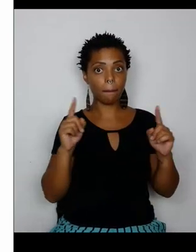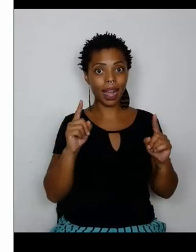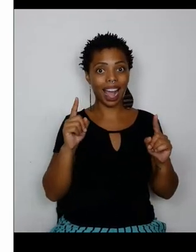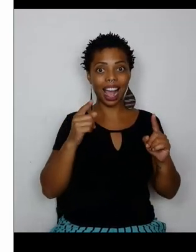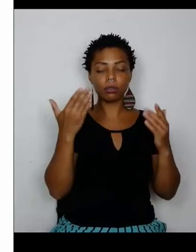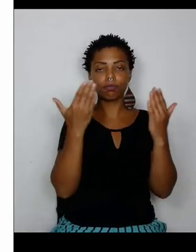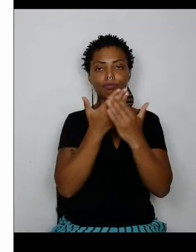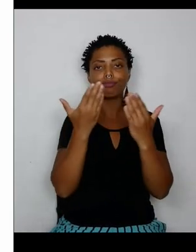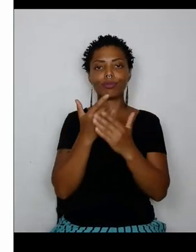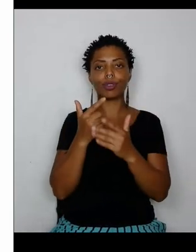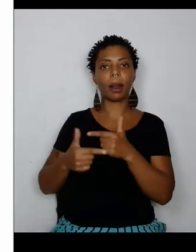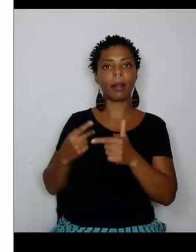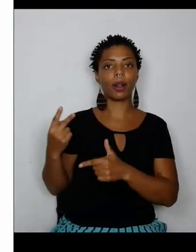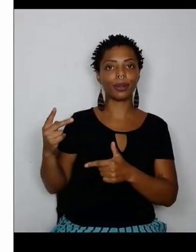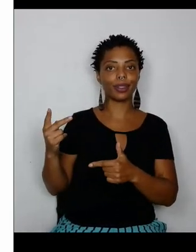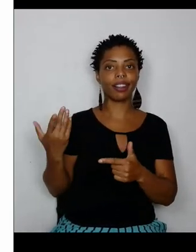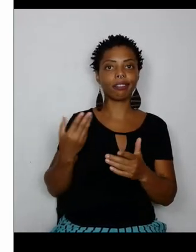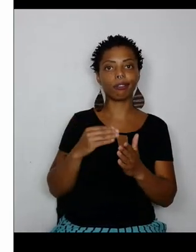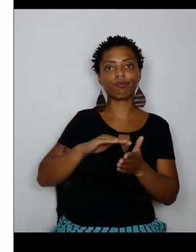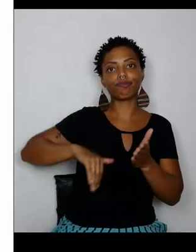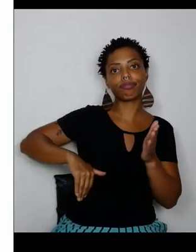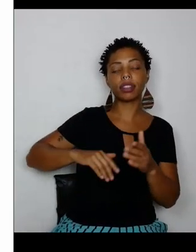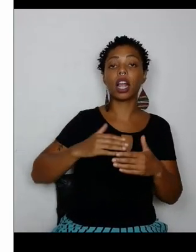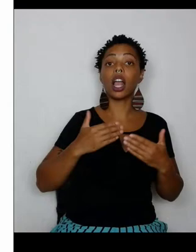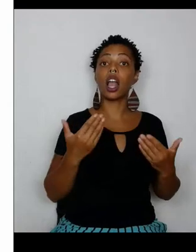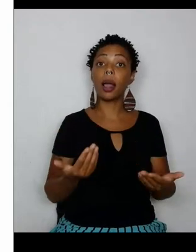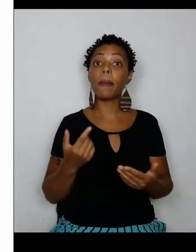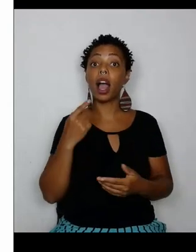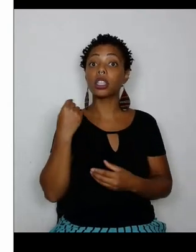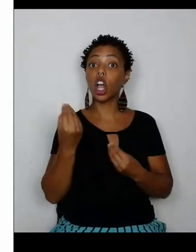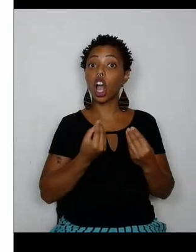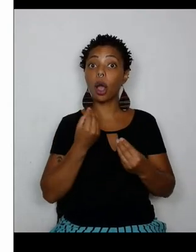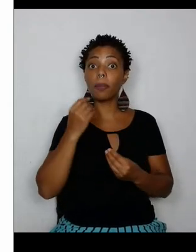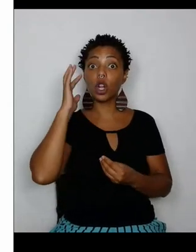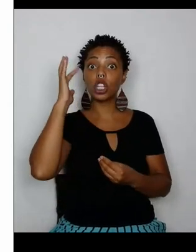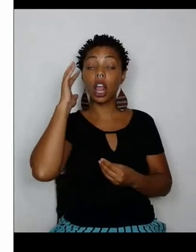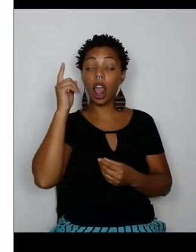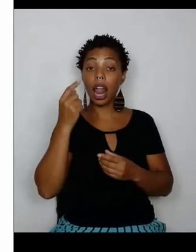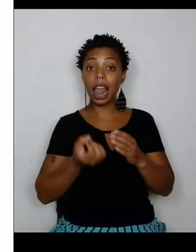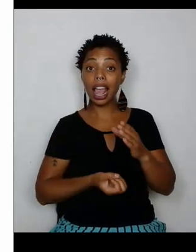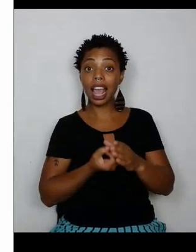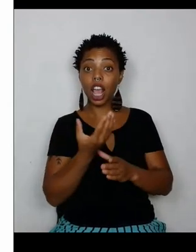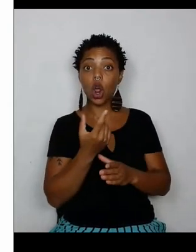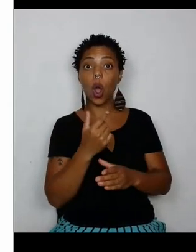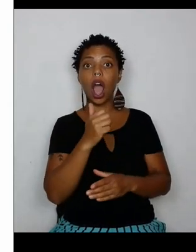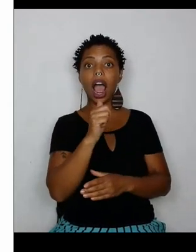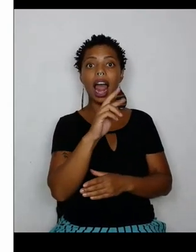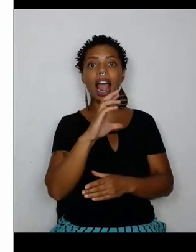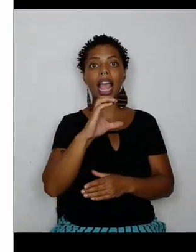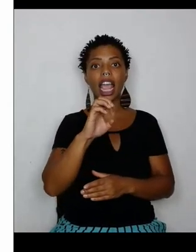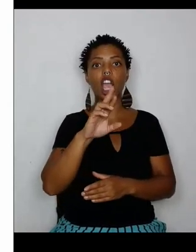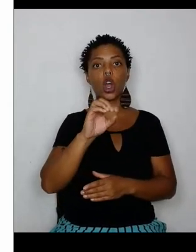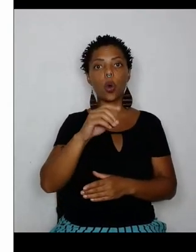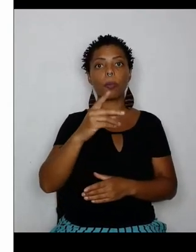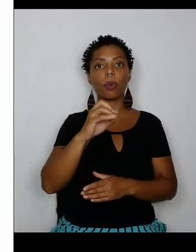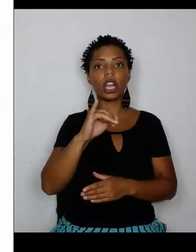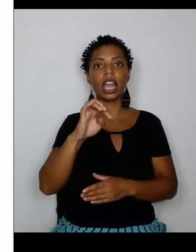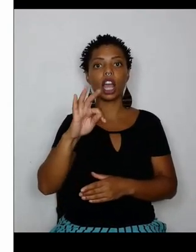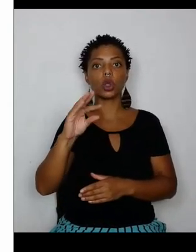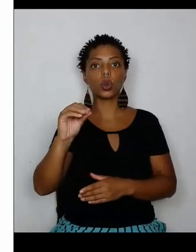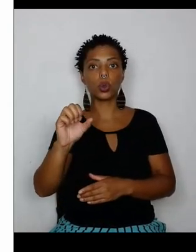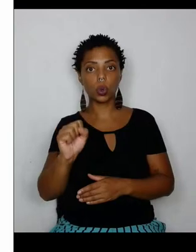puertos the self-portraits transcendence and ambivalence are that of the holy face icon gagan who admired